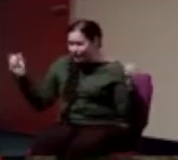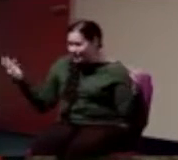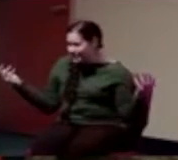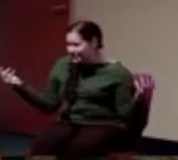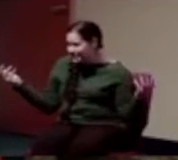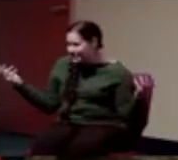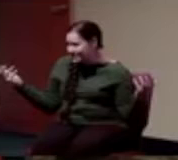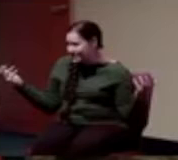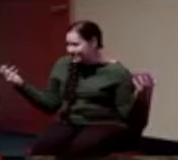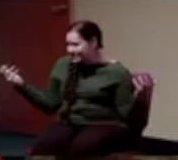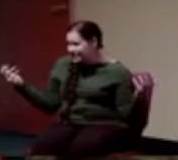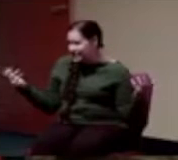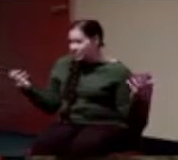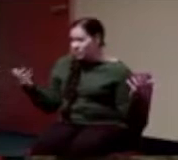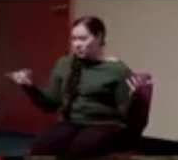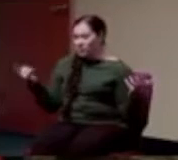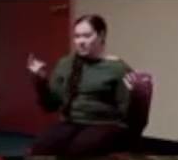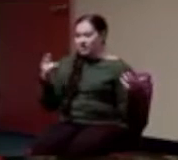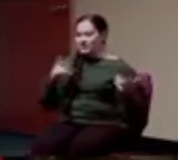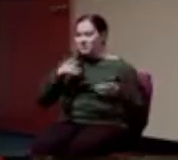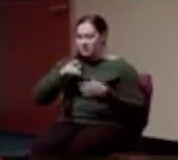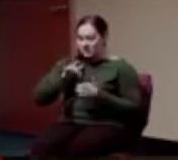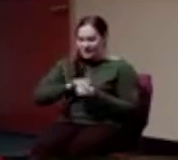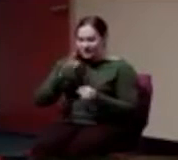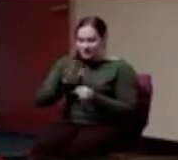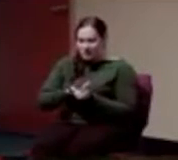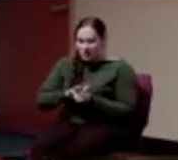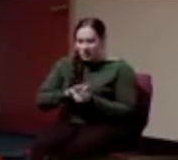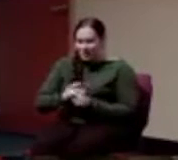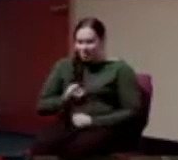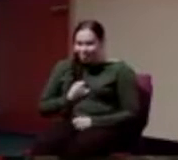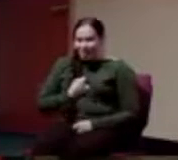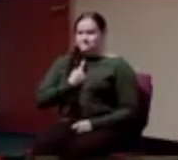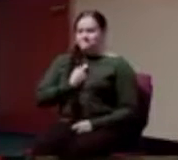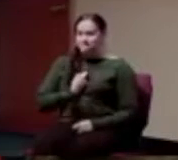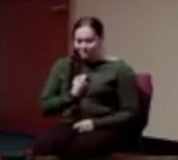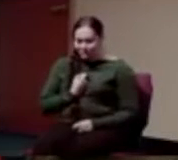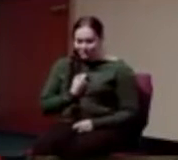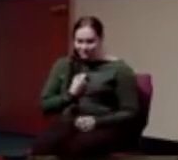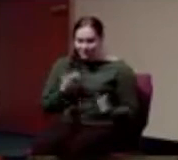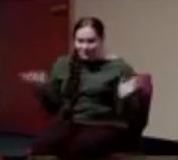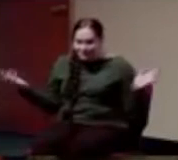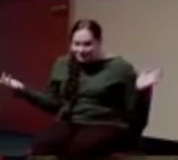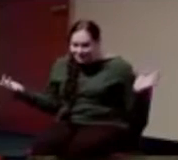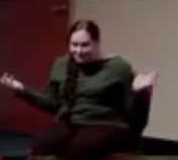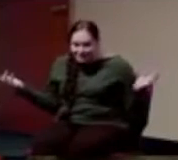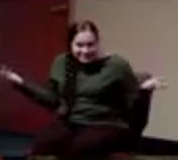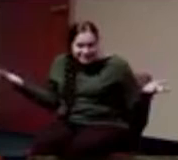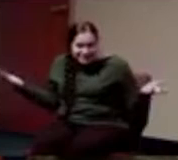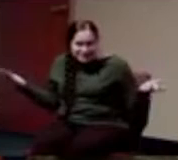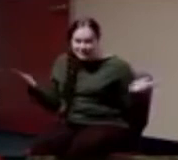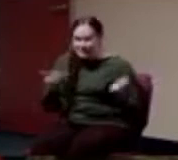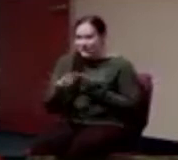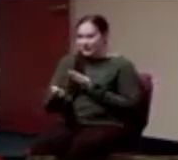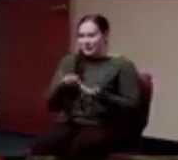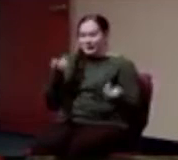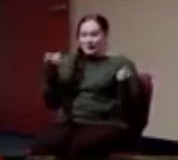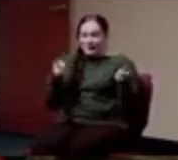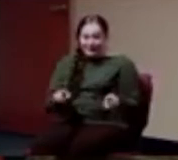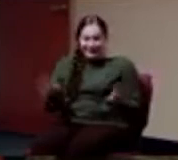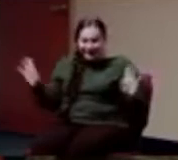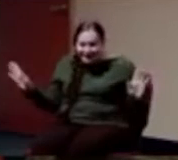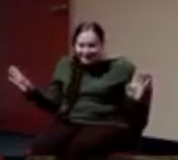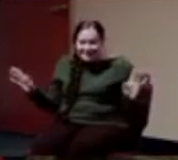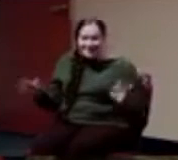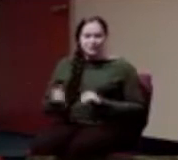they drink soda? They burped? We all burp, it's okay. So I know it's habit. Sometimes I get in trouble